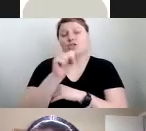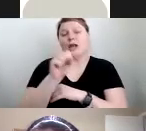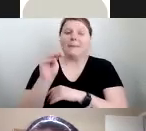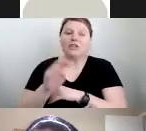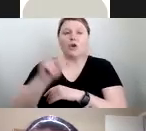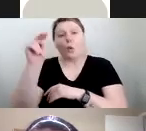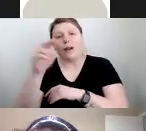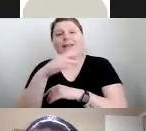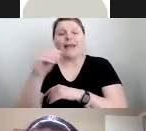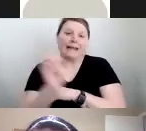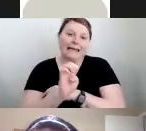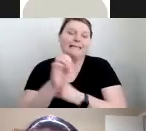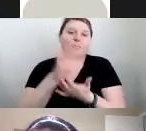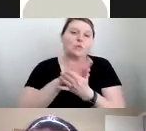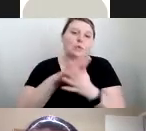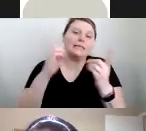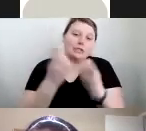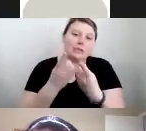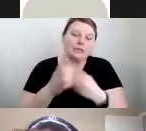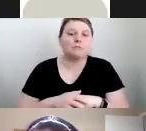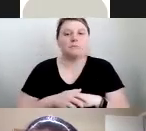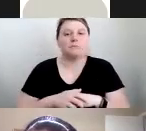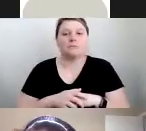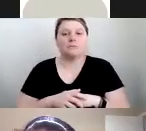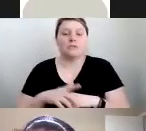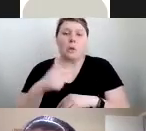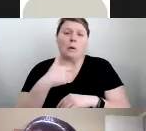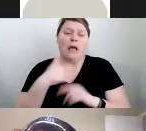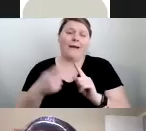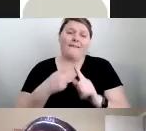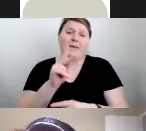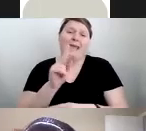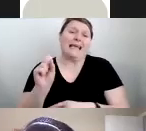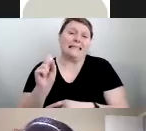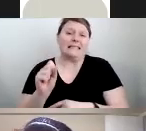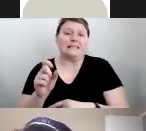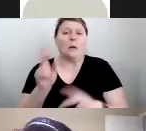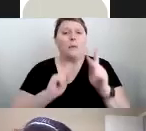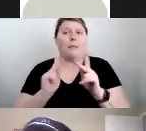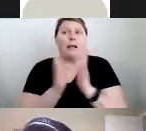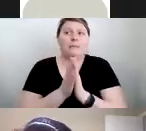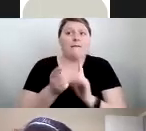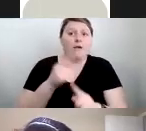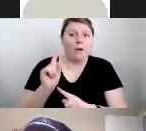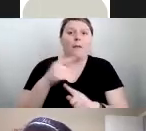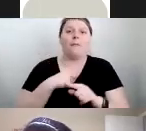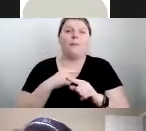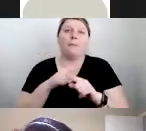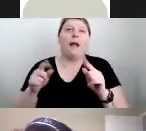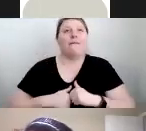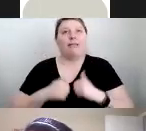school districts. So I'm very much a Kansan still at heart when people ask me where I'm from. Although I've lived in like 8